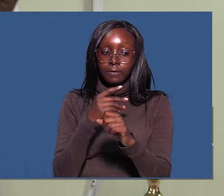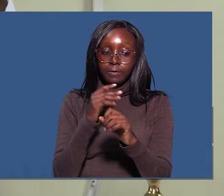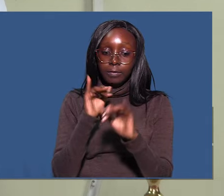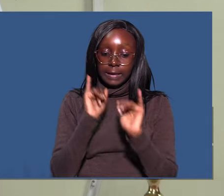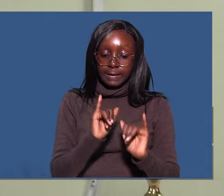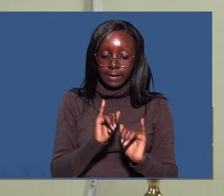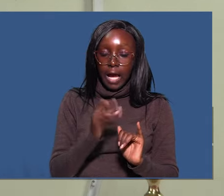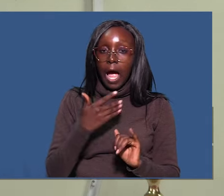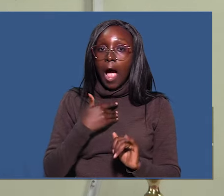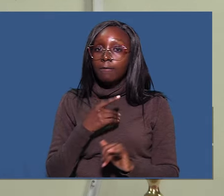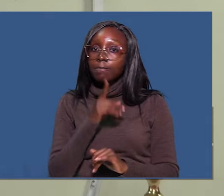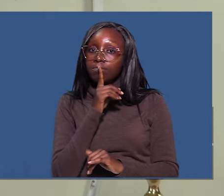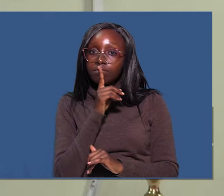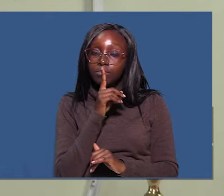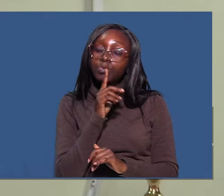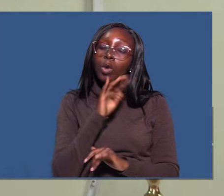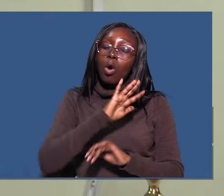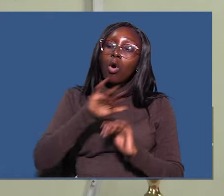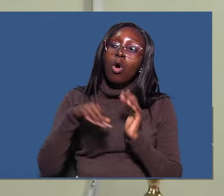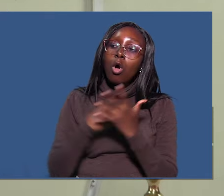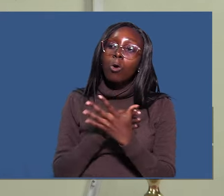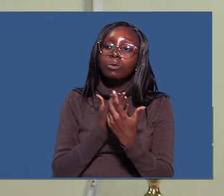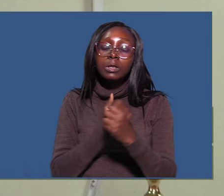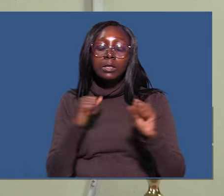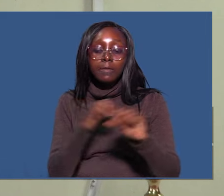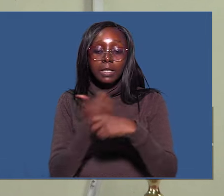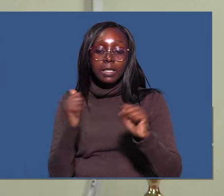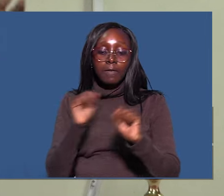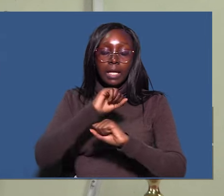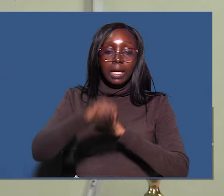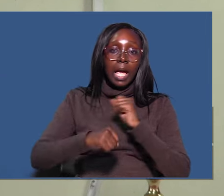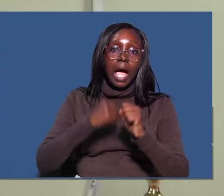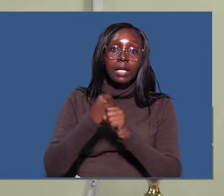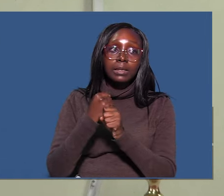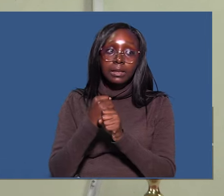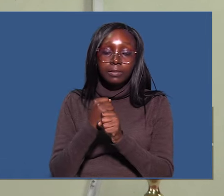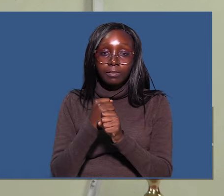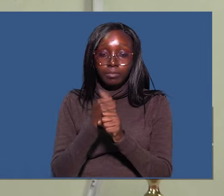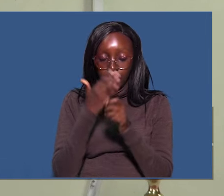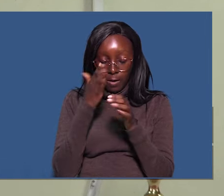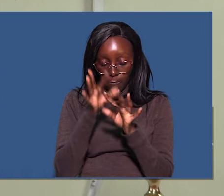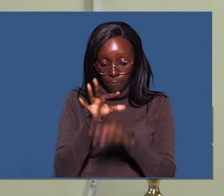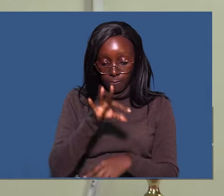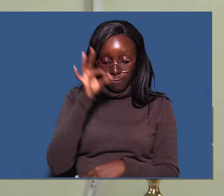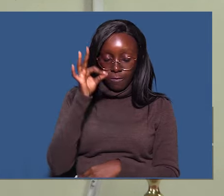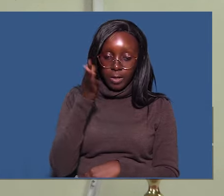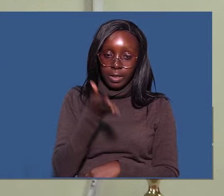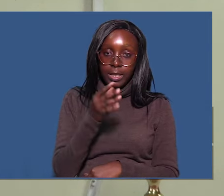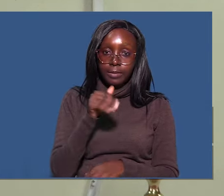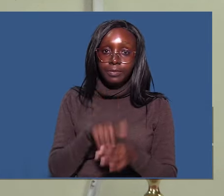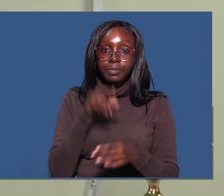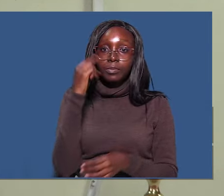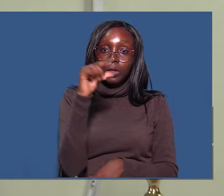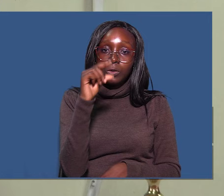there is soundness. You know, all the redemptive acts and processes from justification to glorification are found in the gospel